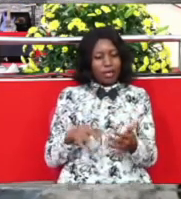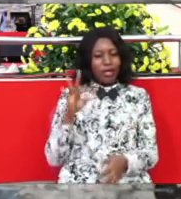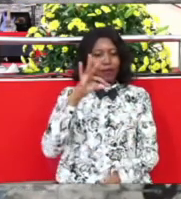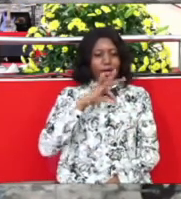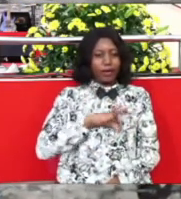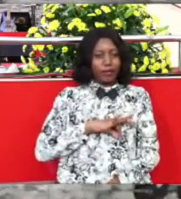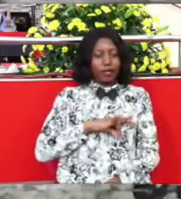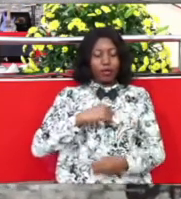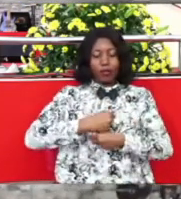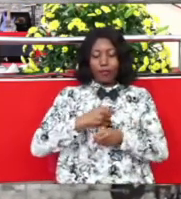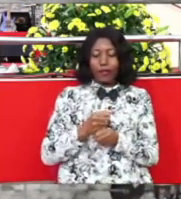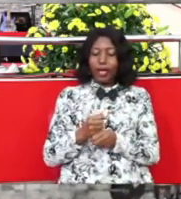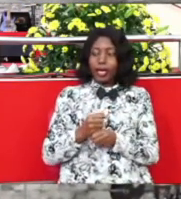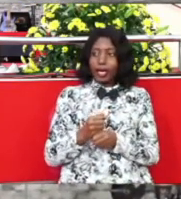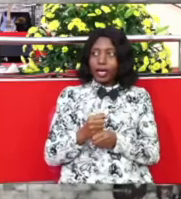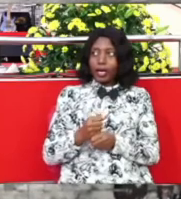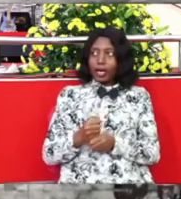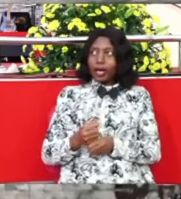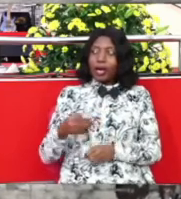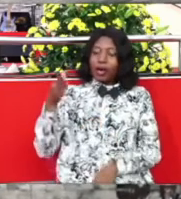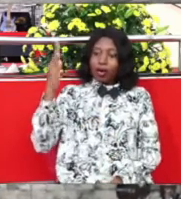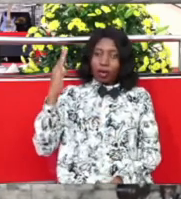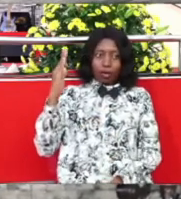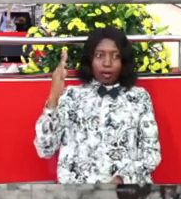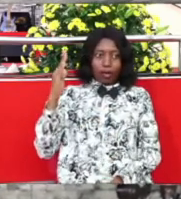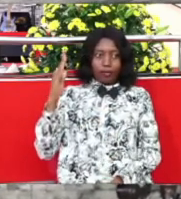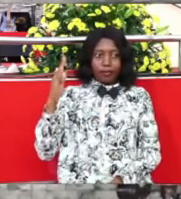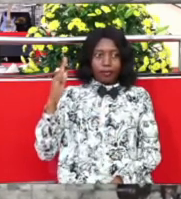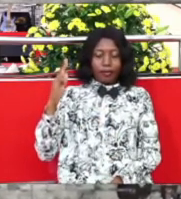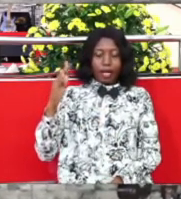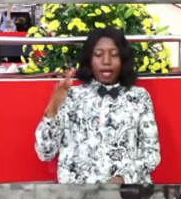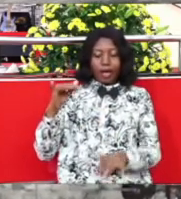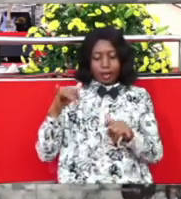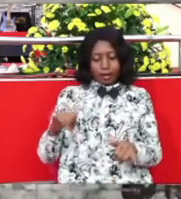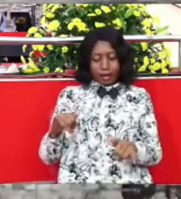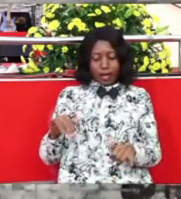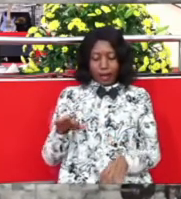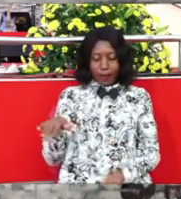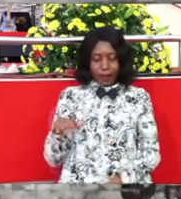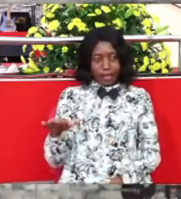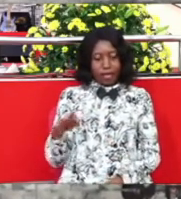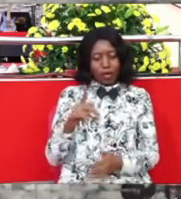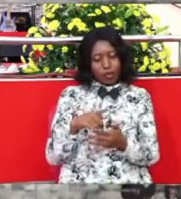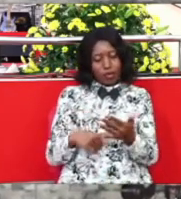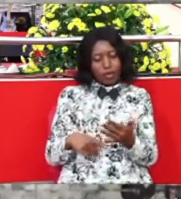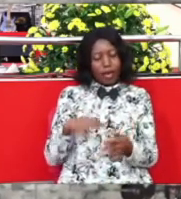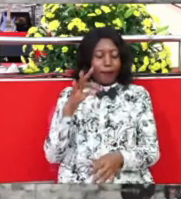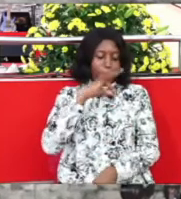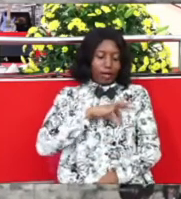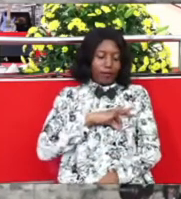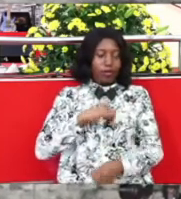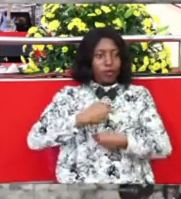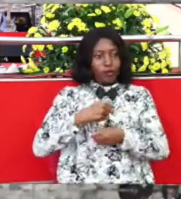uzuri gani wa kufanya wewe kuwa mahali pa Mungu kuishi? What are the benefits of making your heart